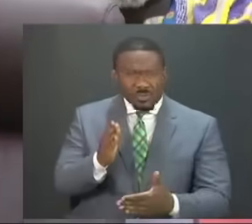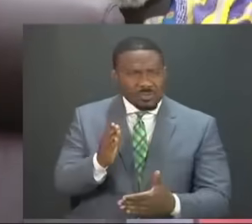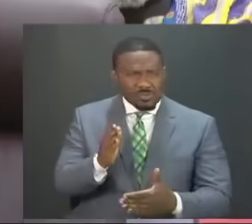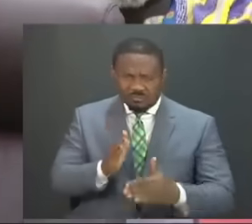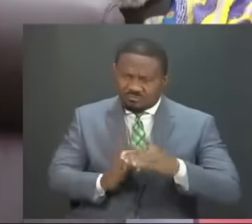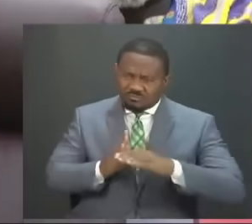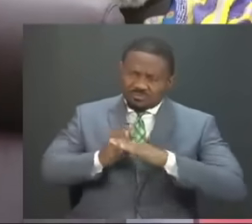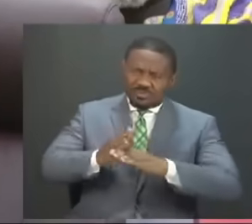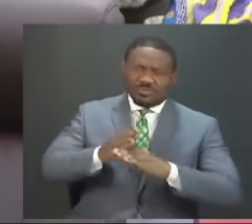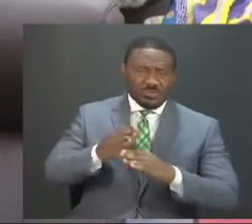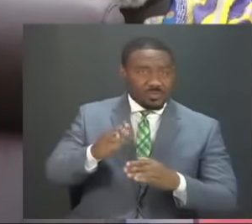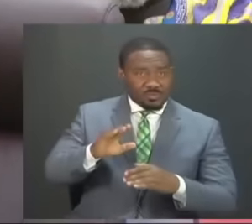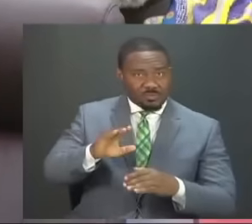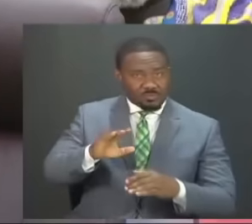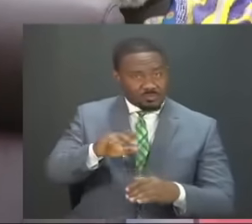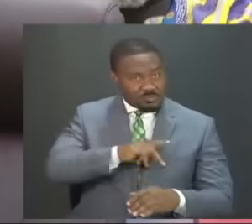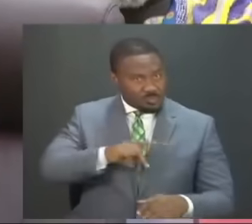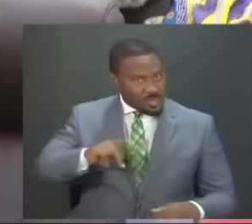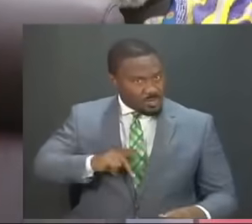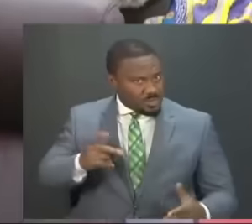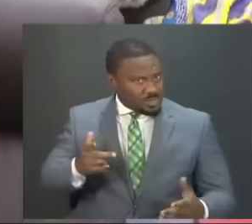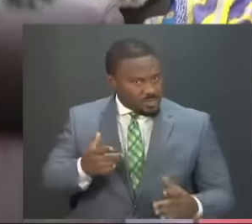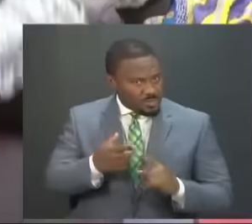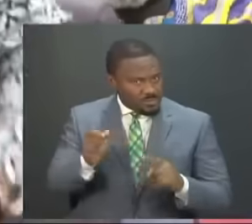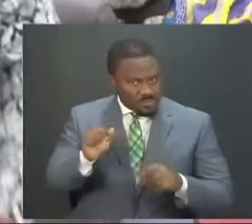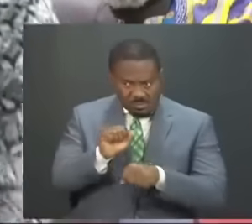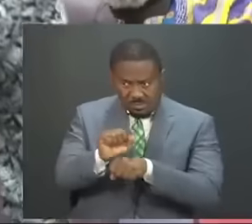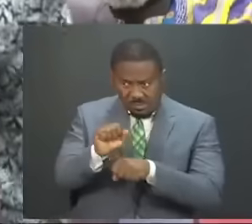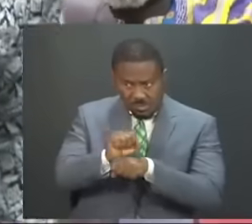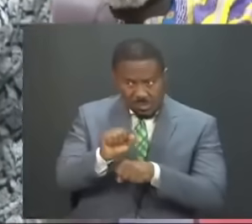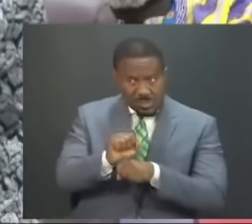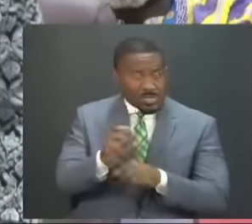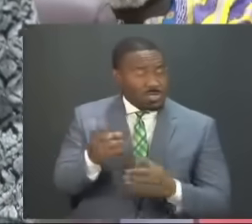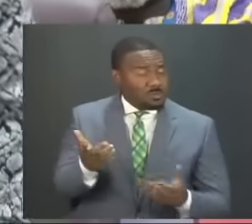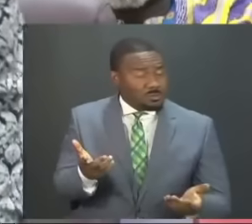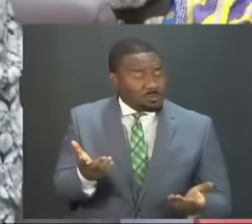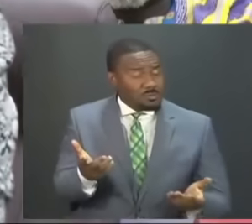constitutional rights and functions. Additionally,